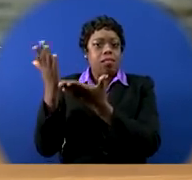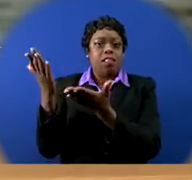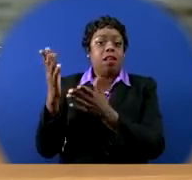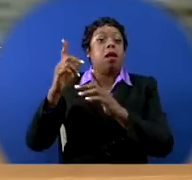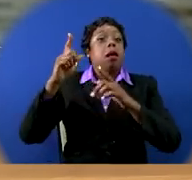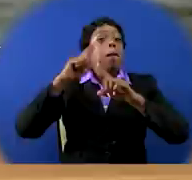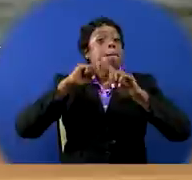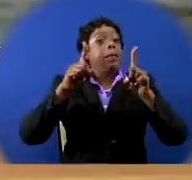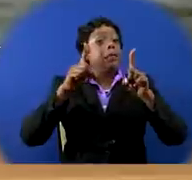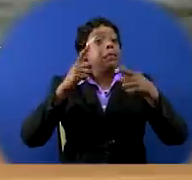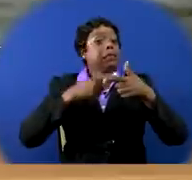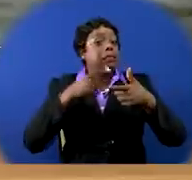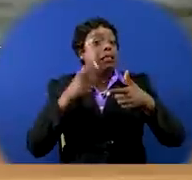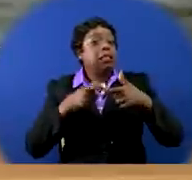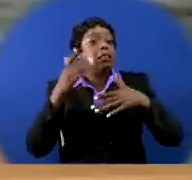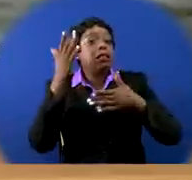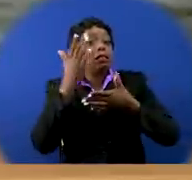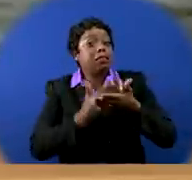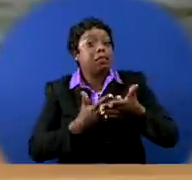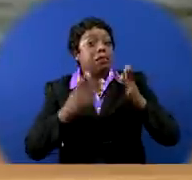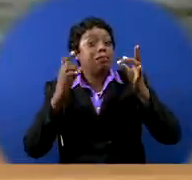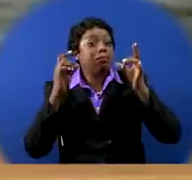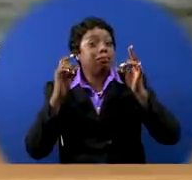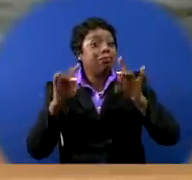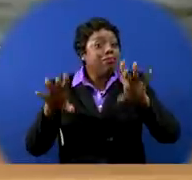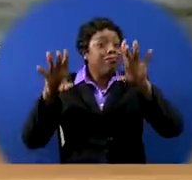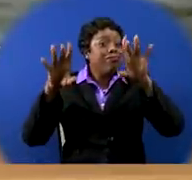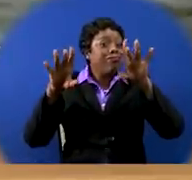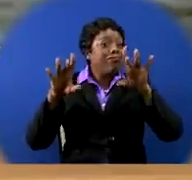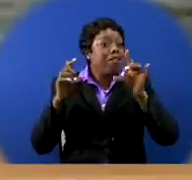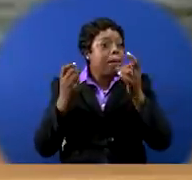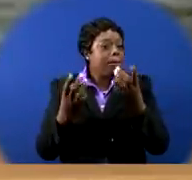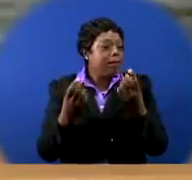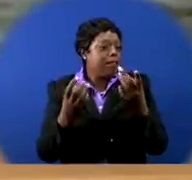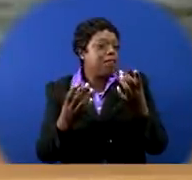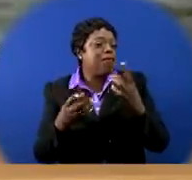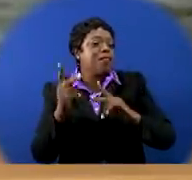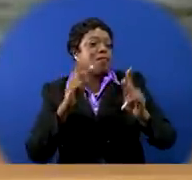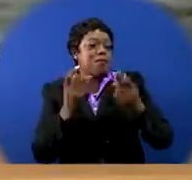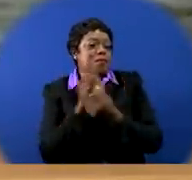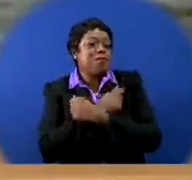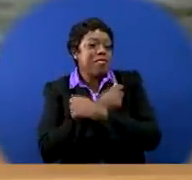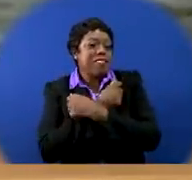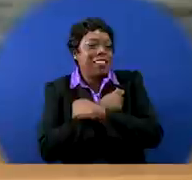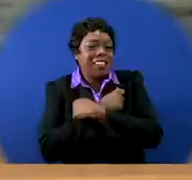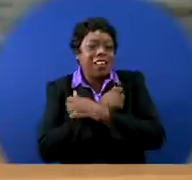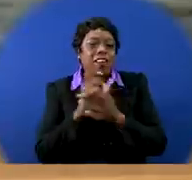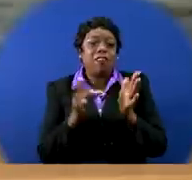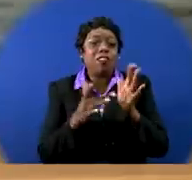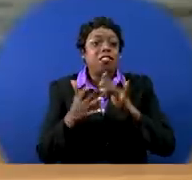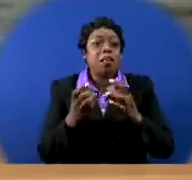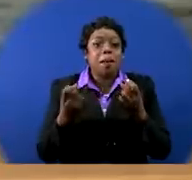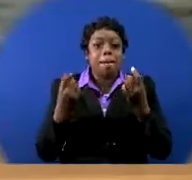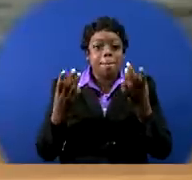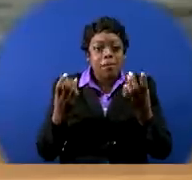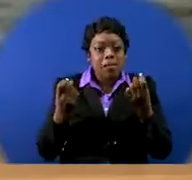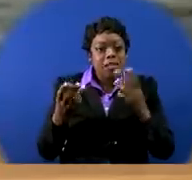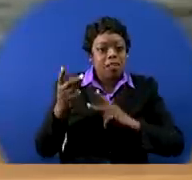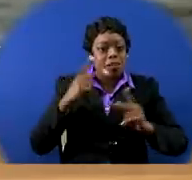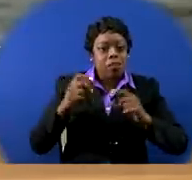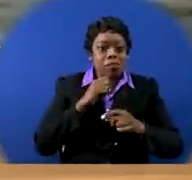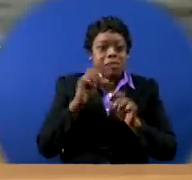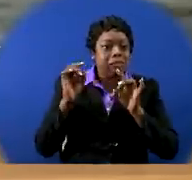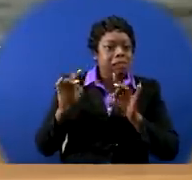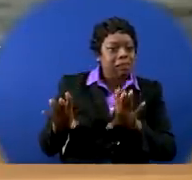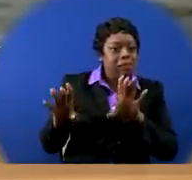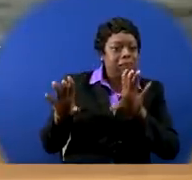haters. Because with as many people as love Jesus, there are likewise people who loathe Jesus.